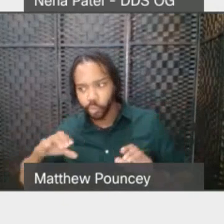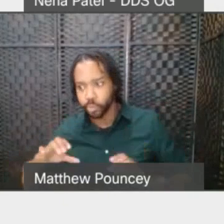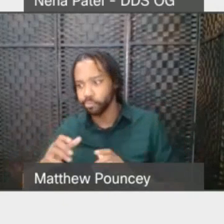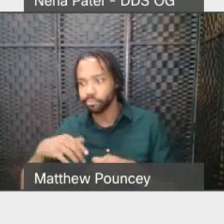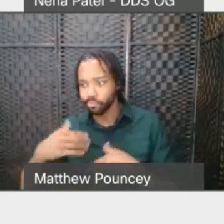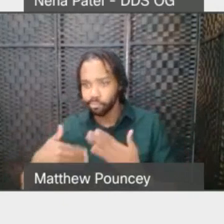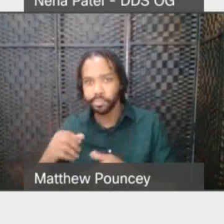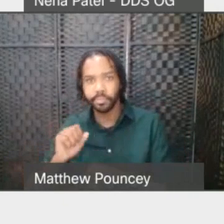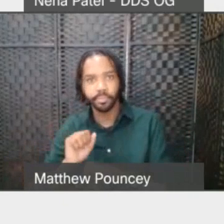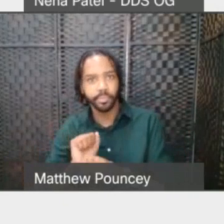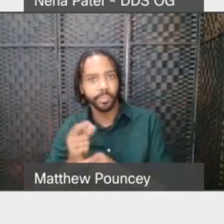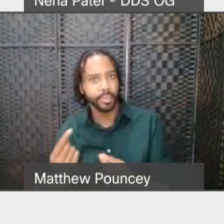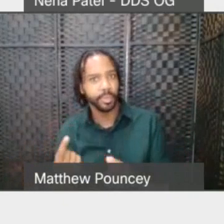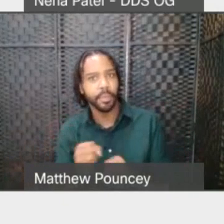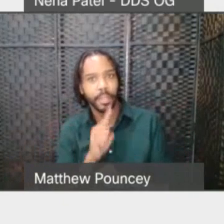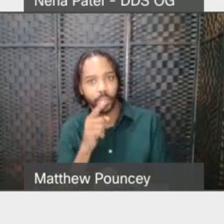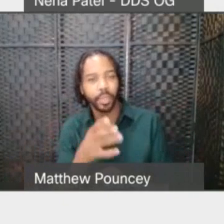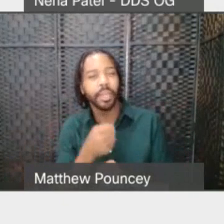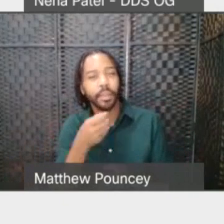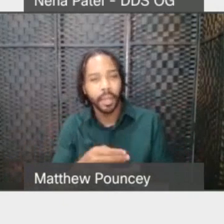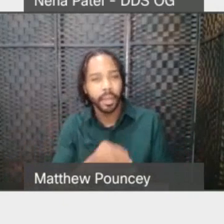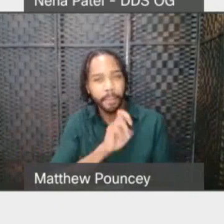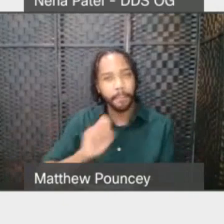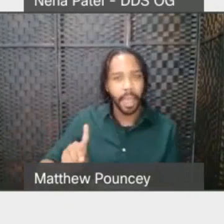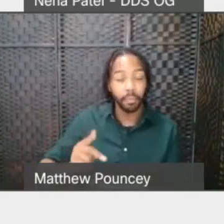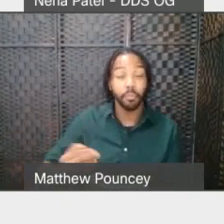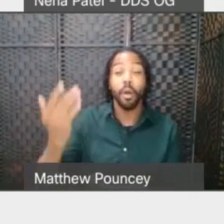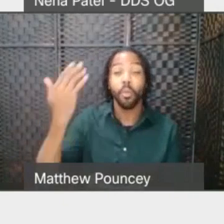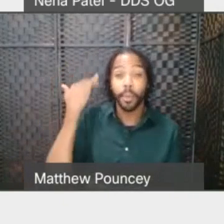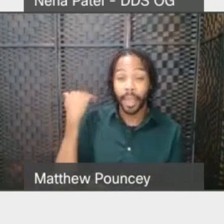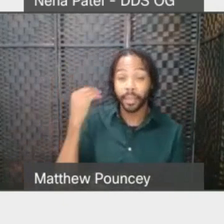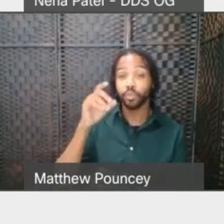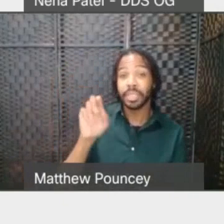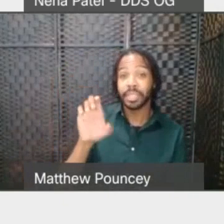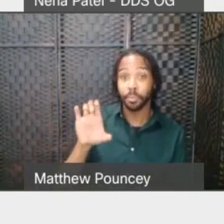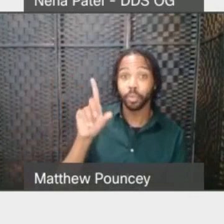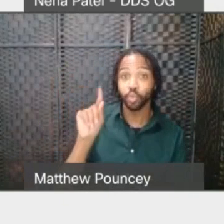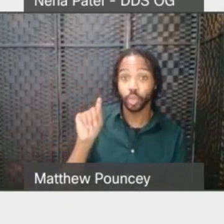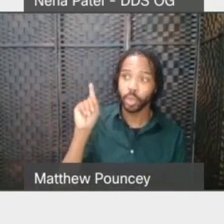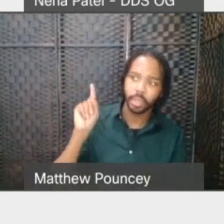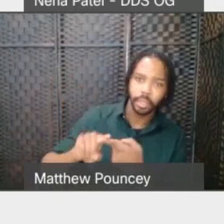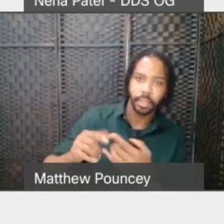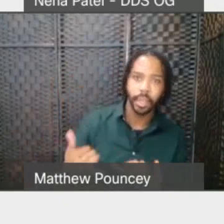can get reimbursed based on that, going all the way back to December of 2020.